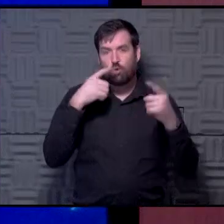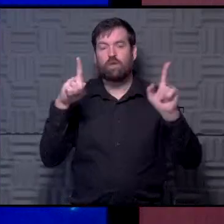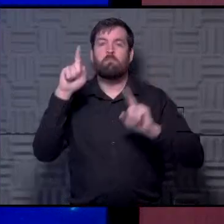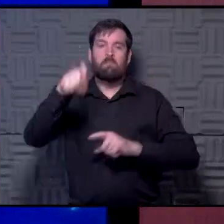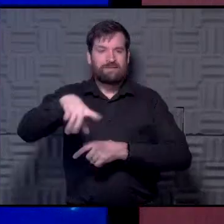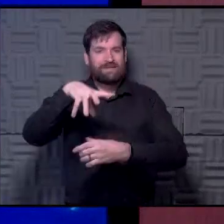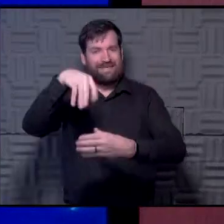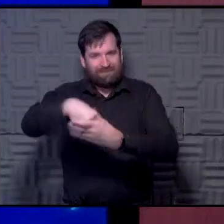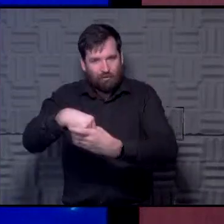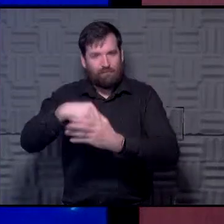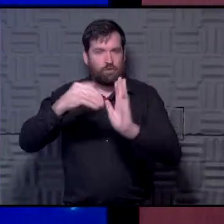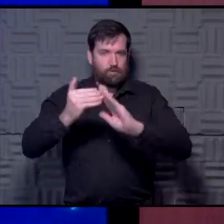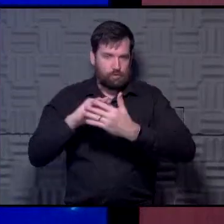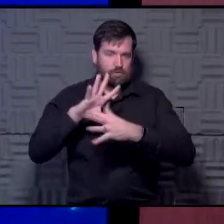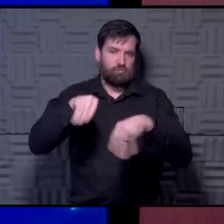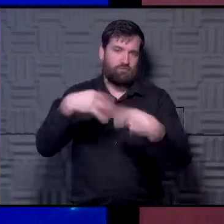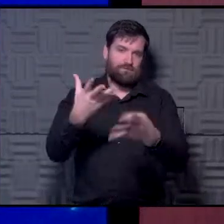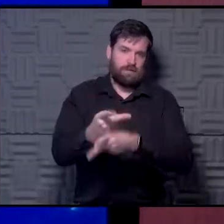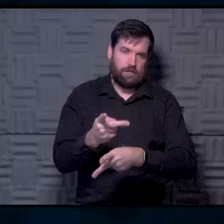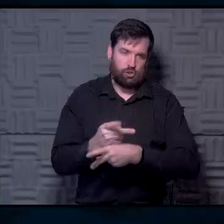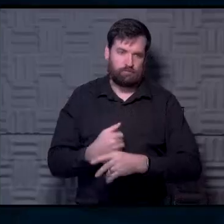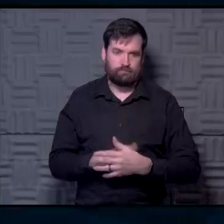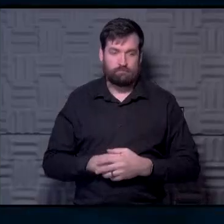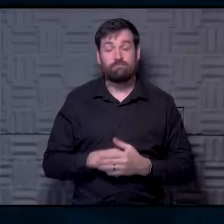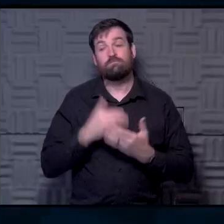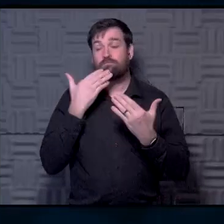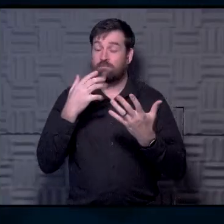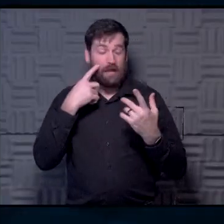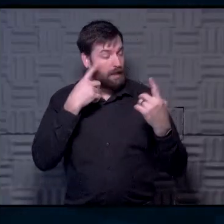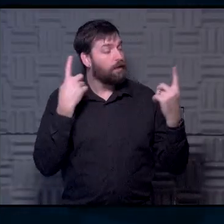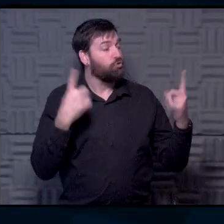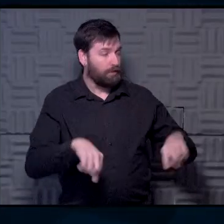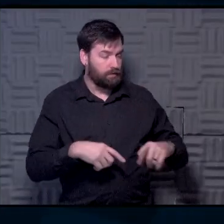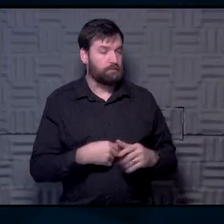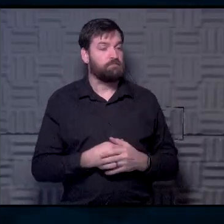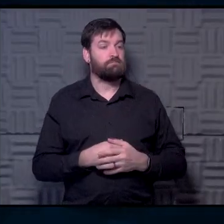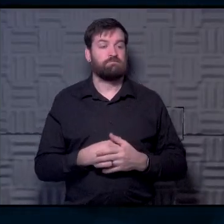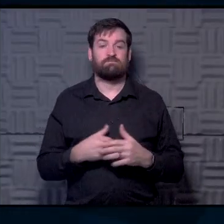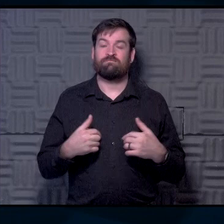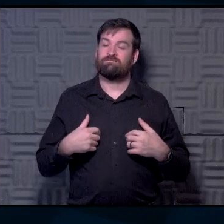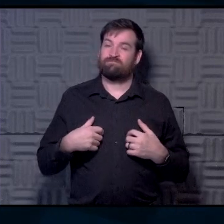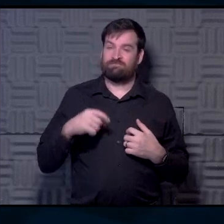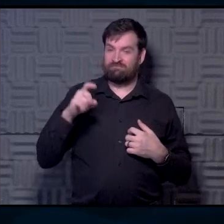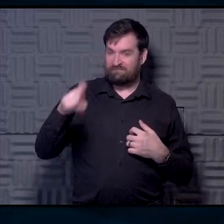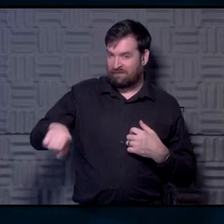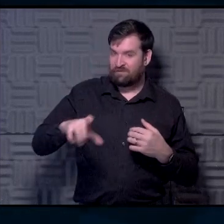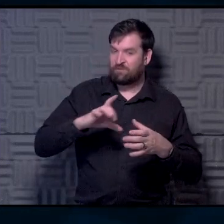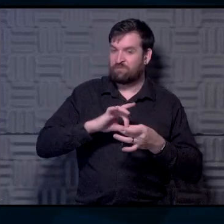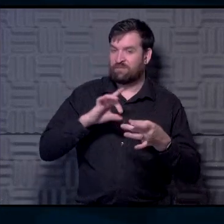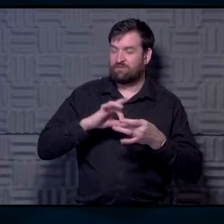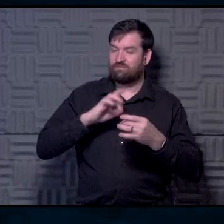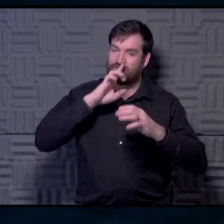in communities to deliver care appropriately. Agree, so and I would be remiss if I didn't call out the great work that is